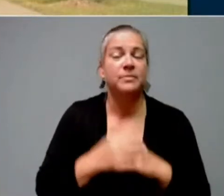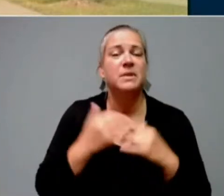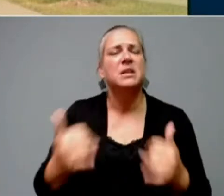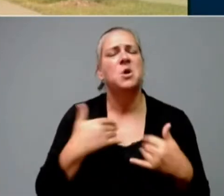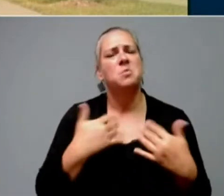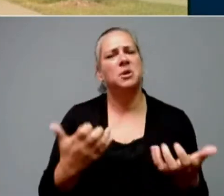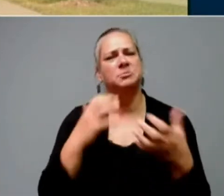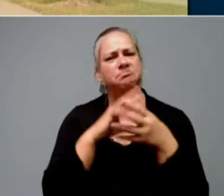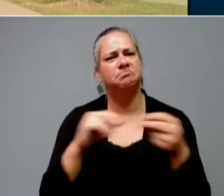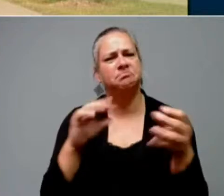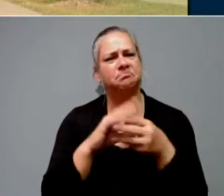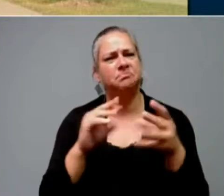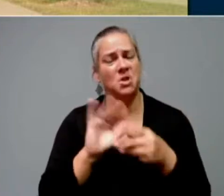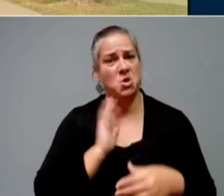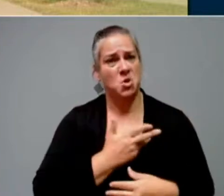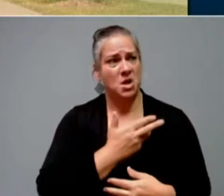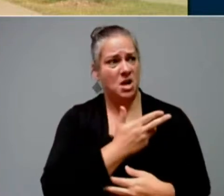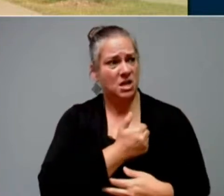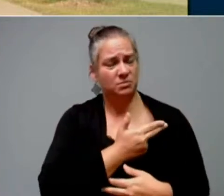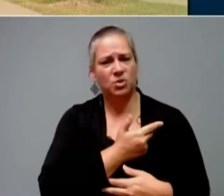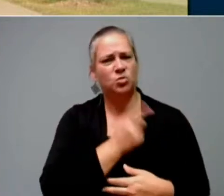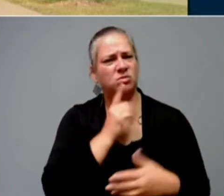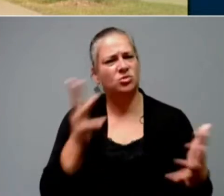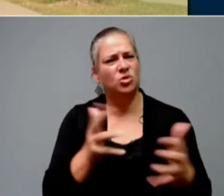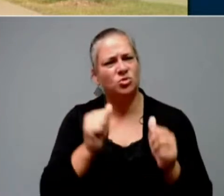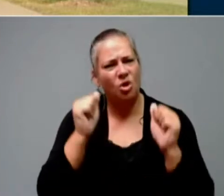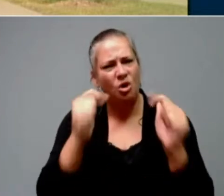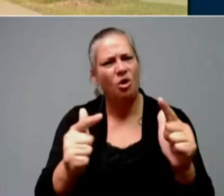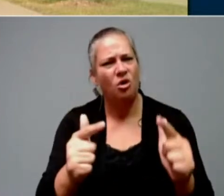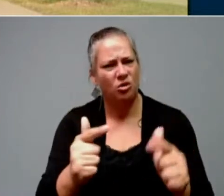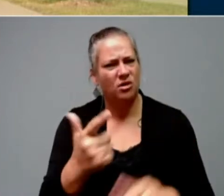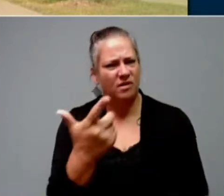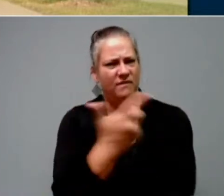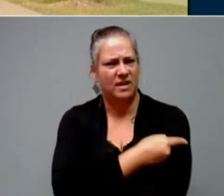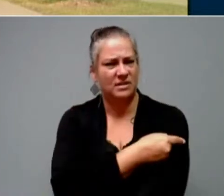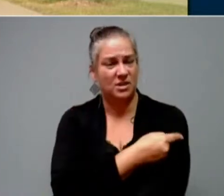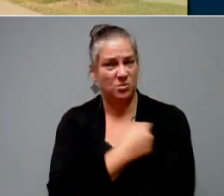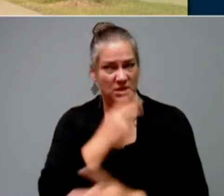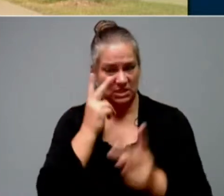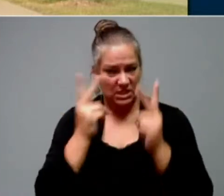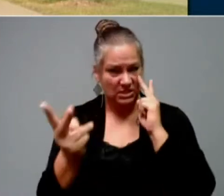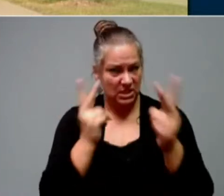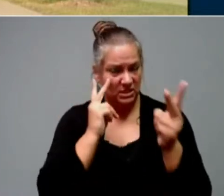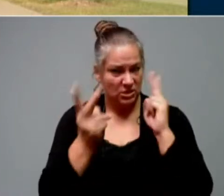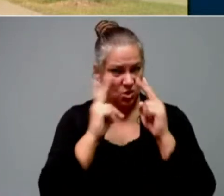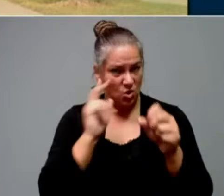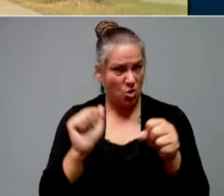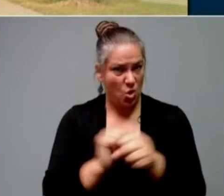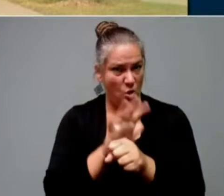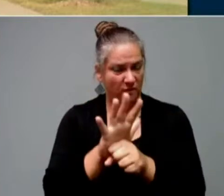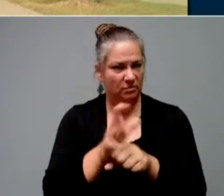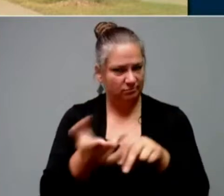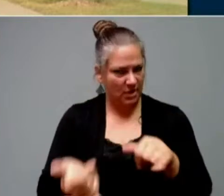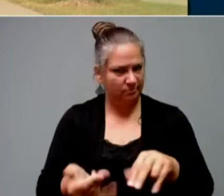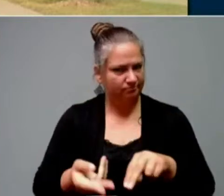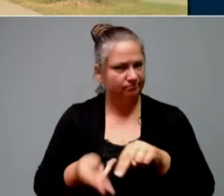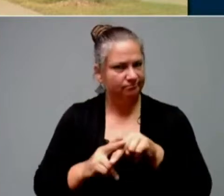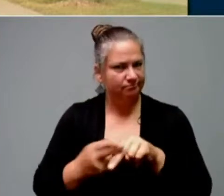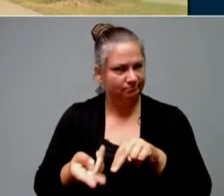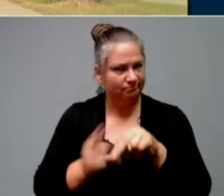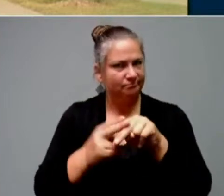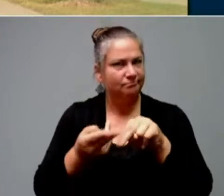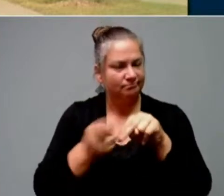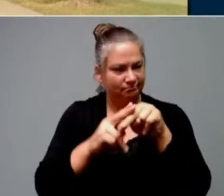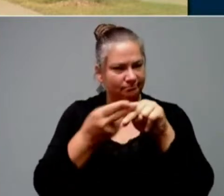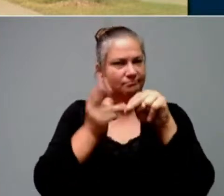and encourage all of you to please get vaccinated. We are seeing an increase in COVID-19 patients across our hospitals as the Delta variant continues